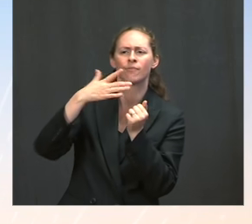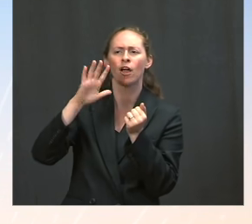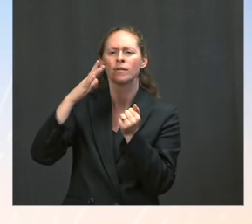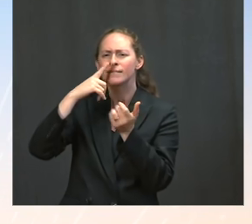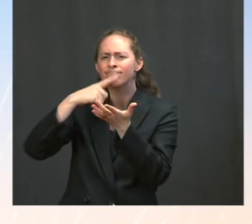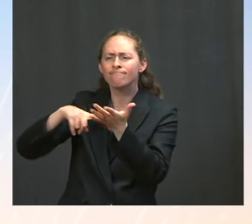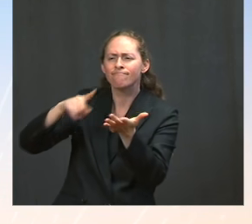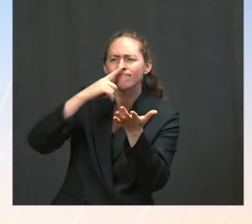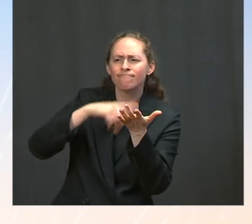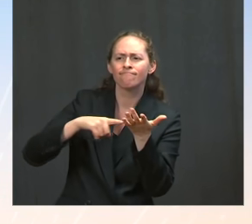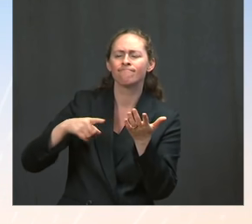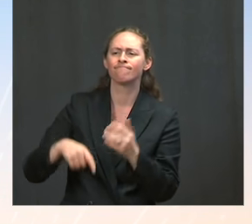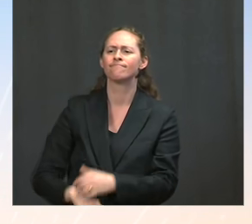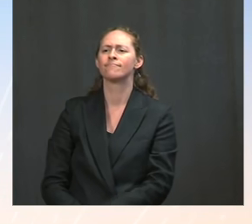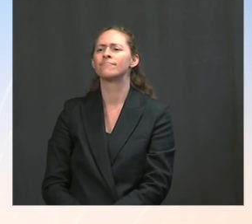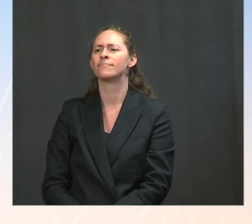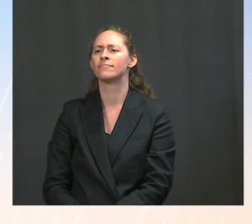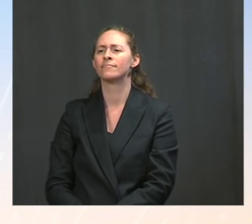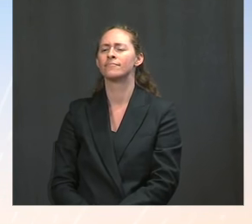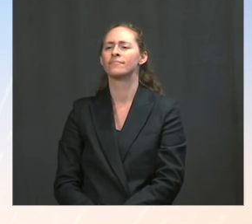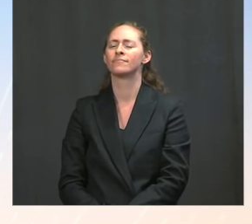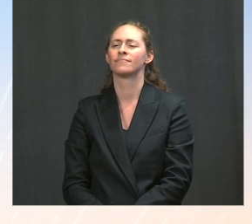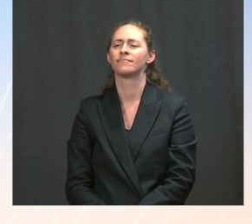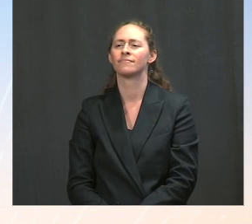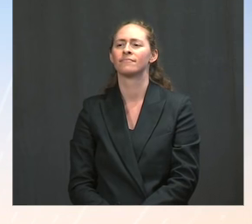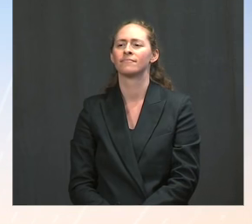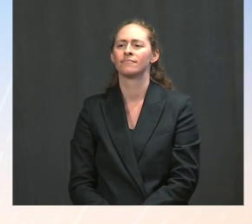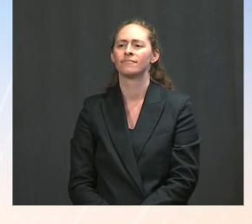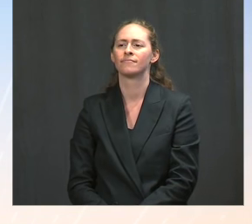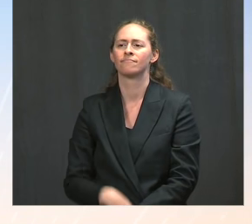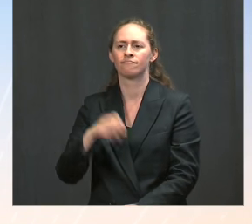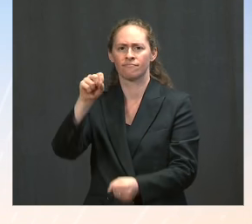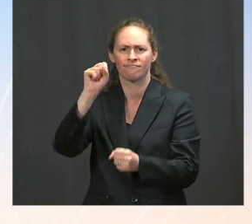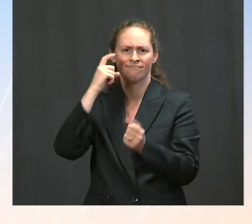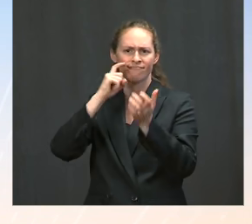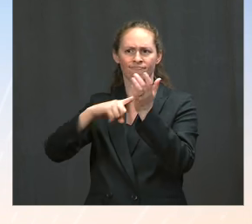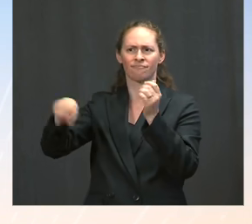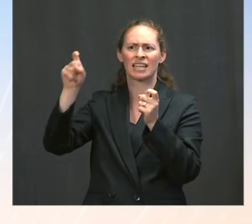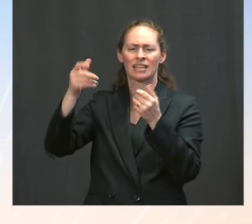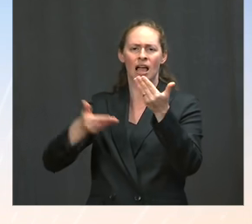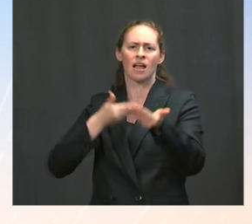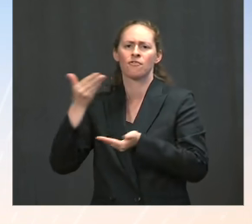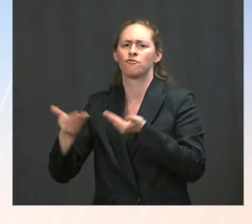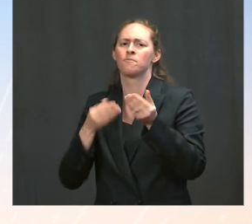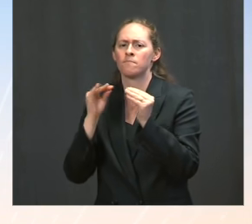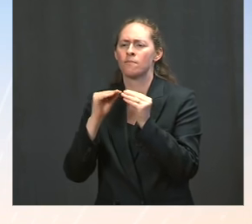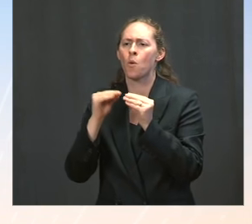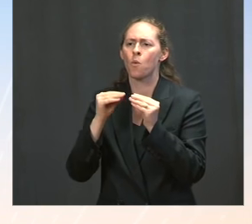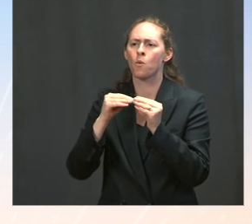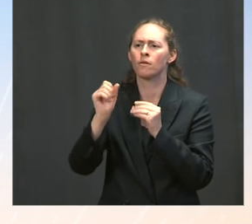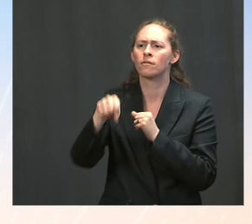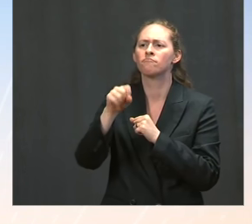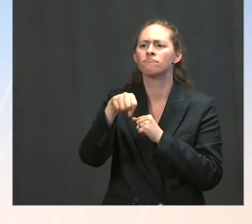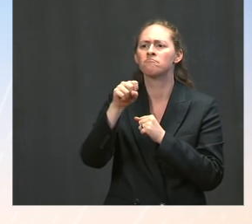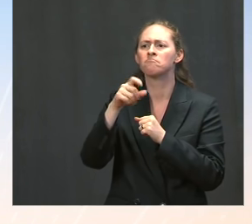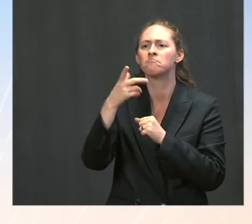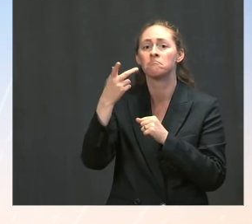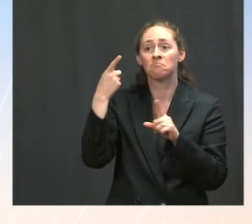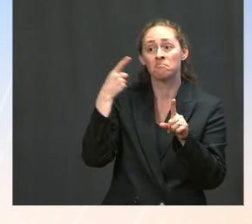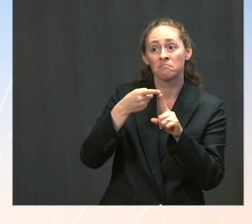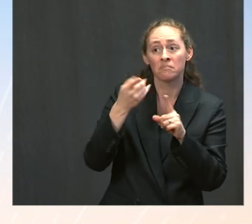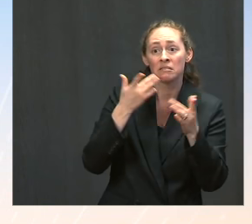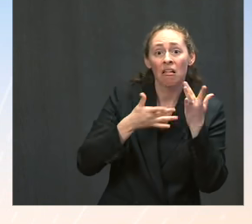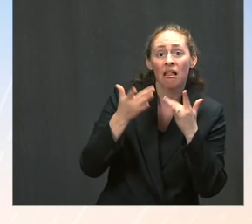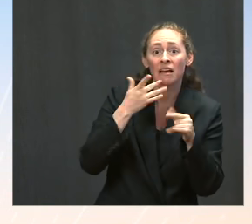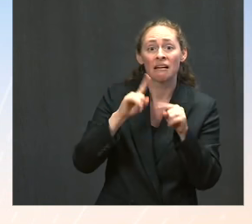don't know if I would call it a shortage per se. I would say there's a skills gap. And that's why we put